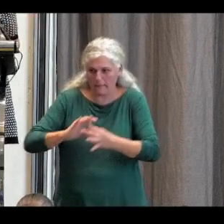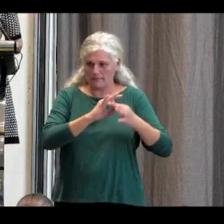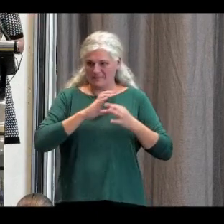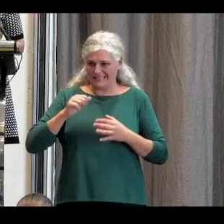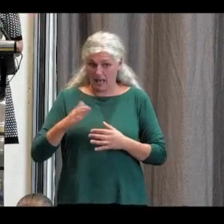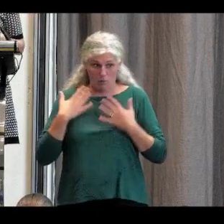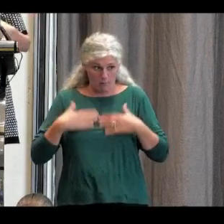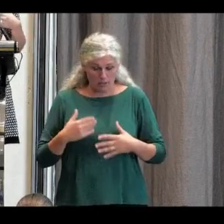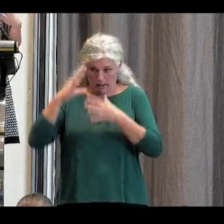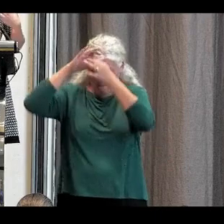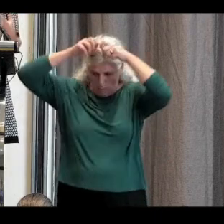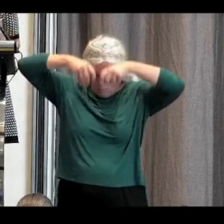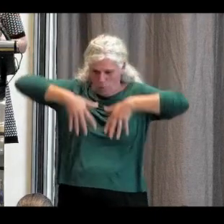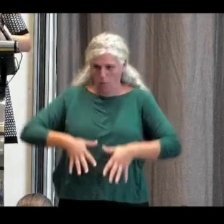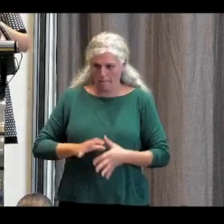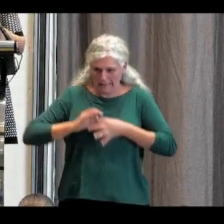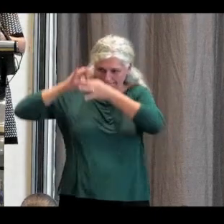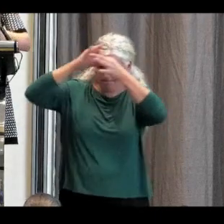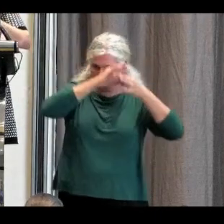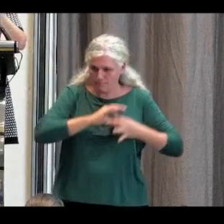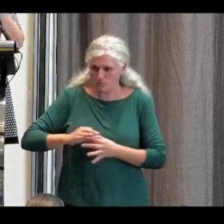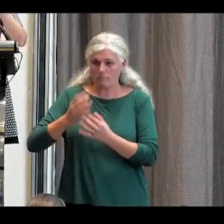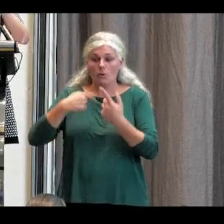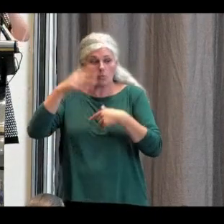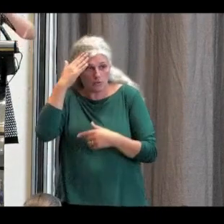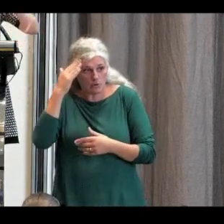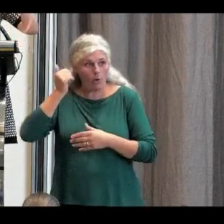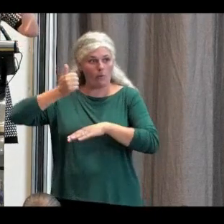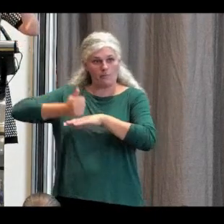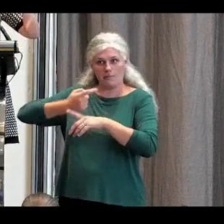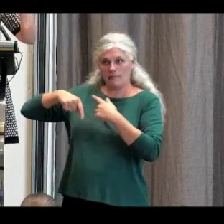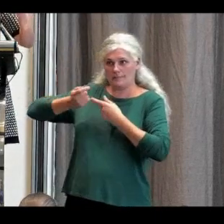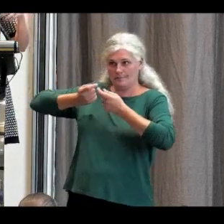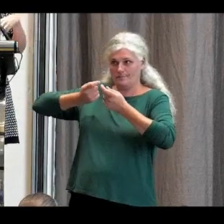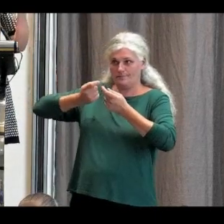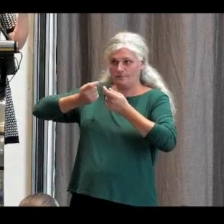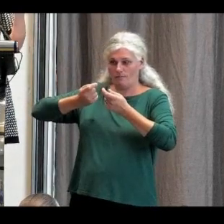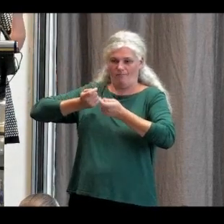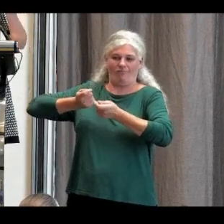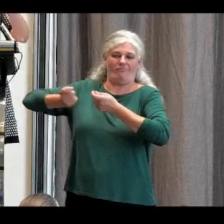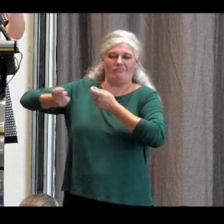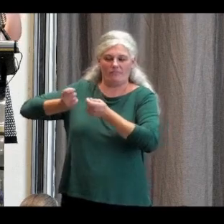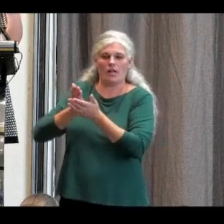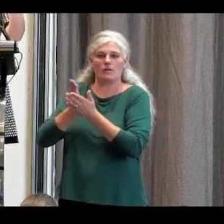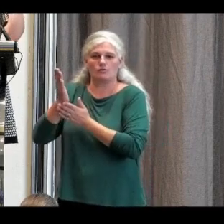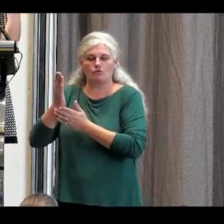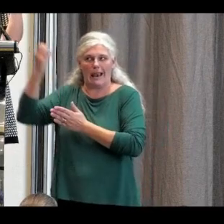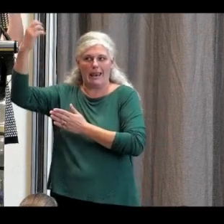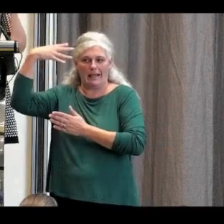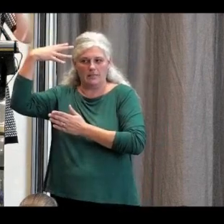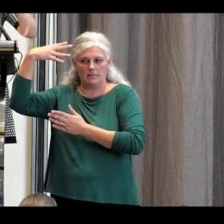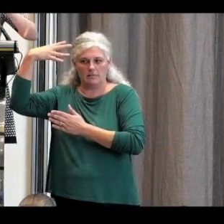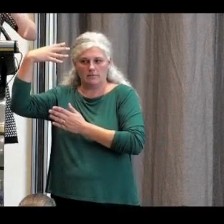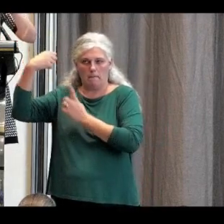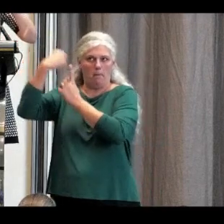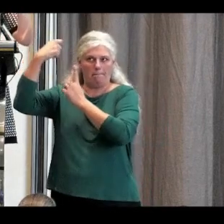body. So we know that it is regulated through the light that we have,